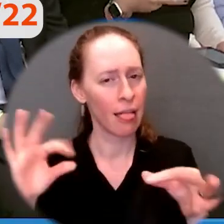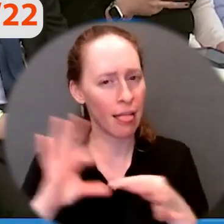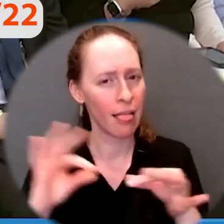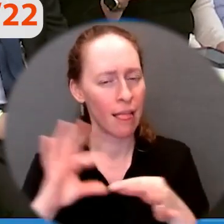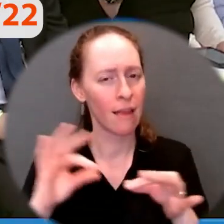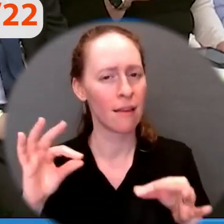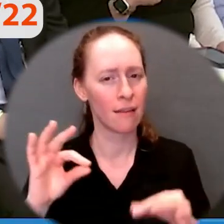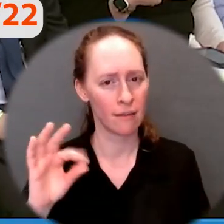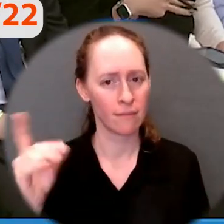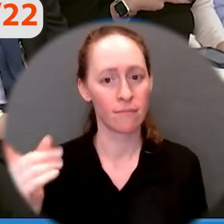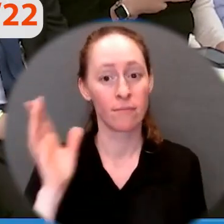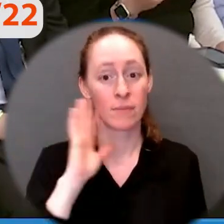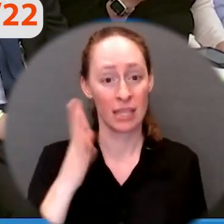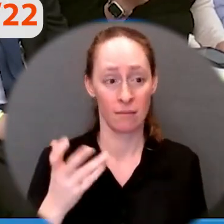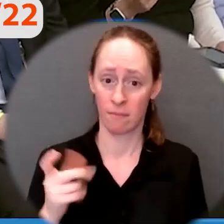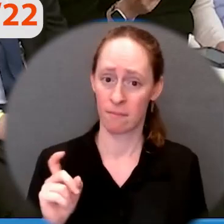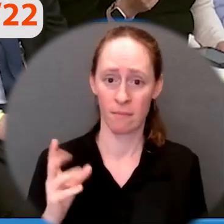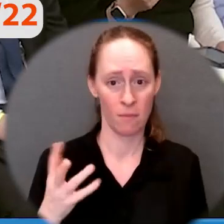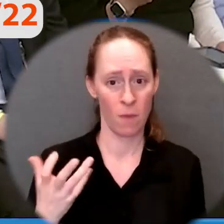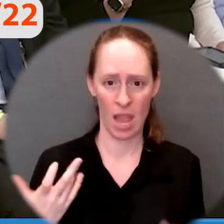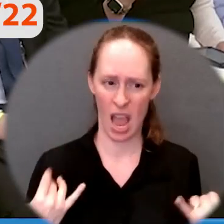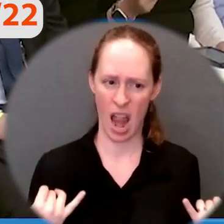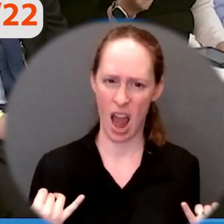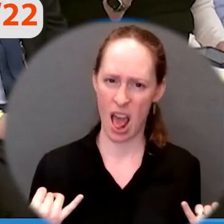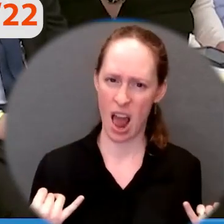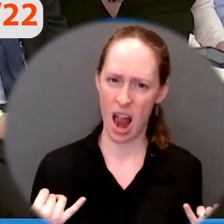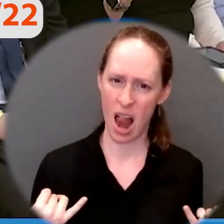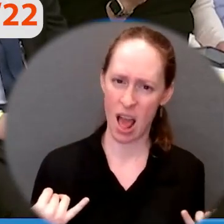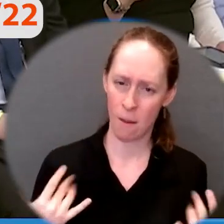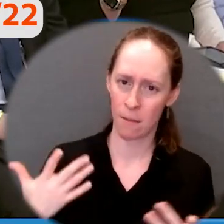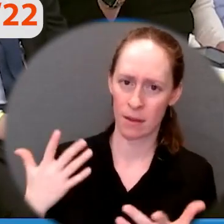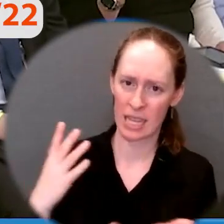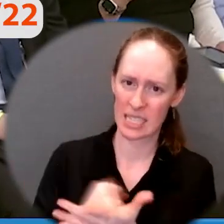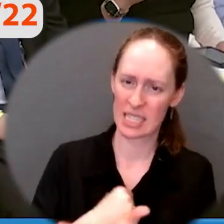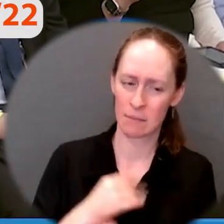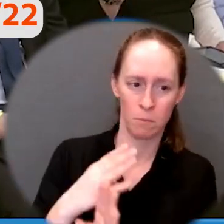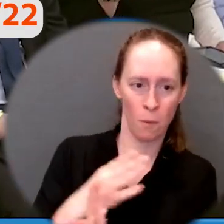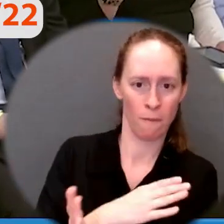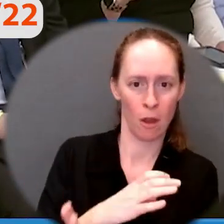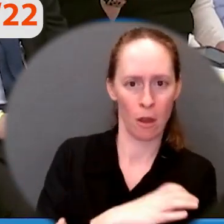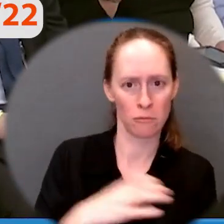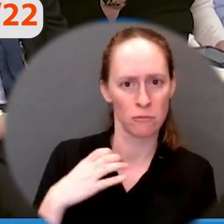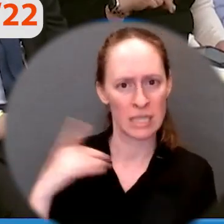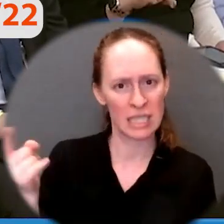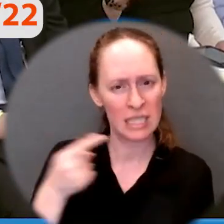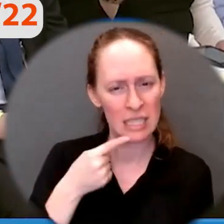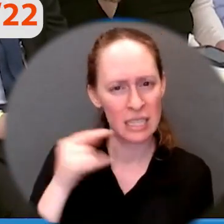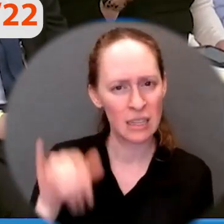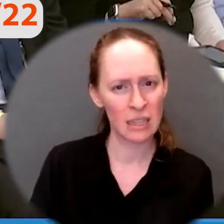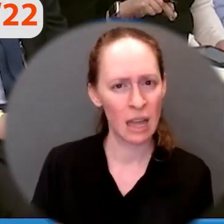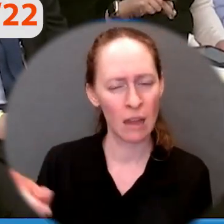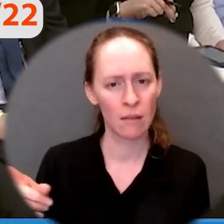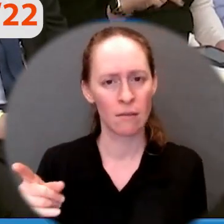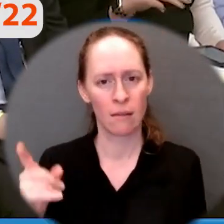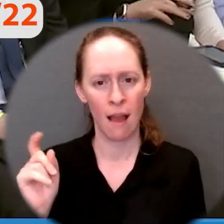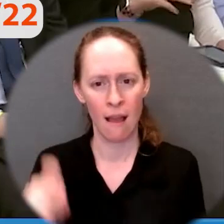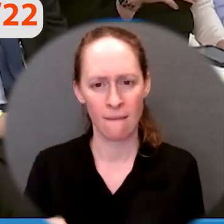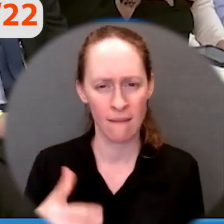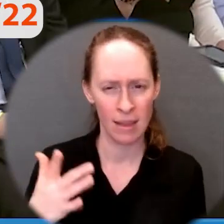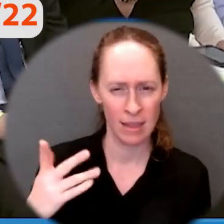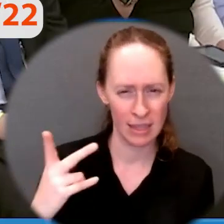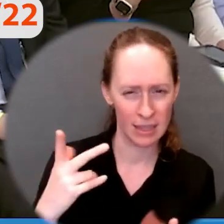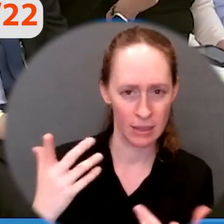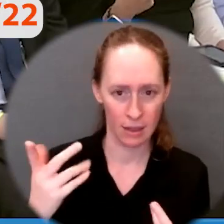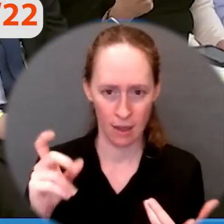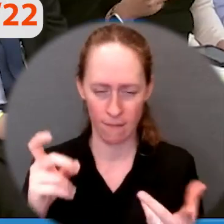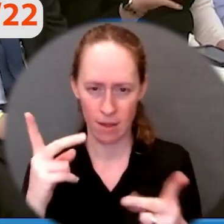would happen during the lame duck session, he said, I got to make that assessment as I get in and start counting the votes. Mm-hmm. So